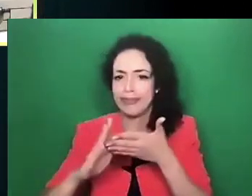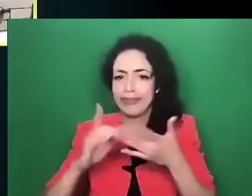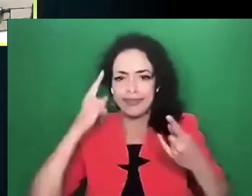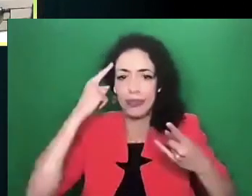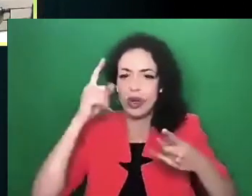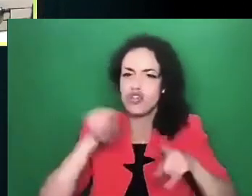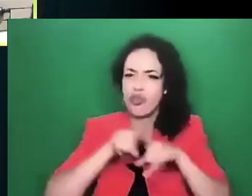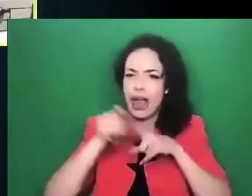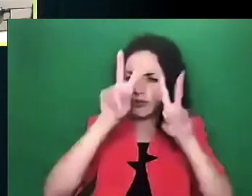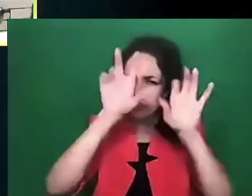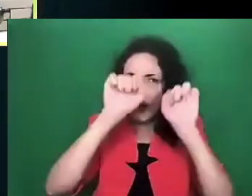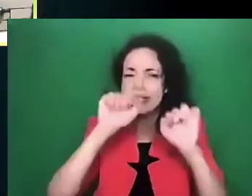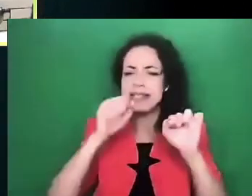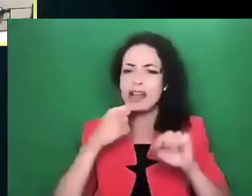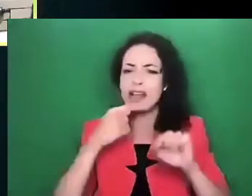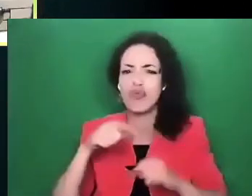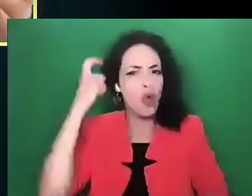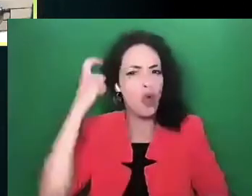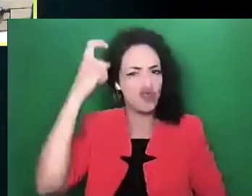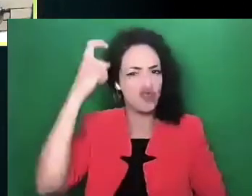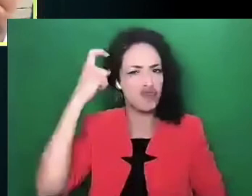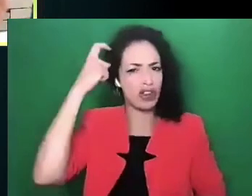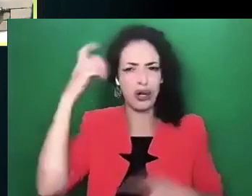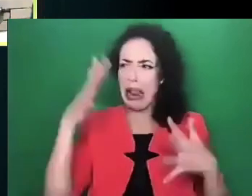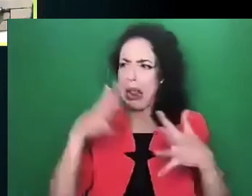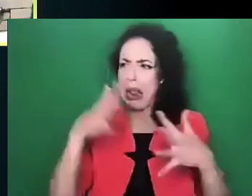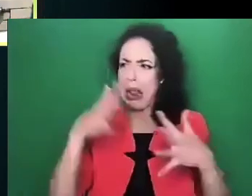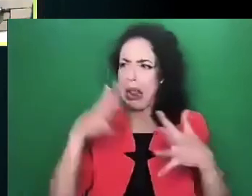that, you know, you find the way that, you know, there's these subjective